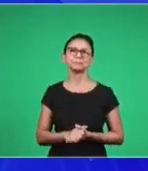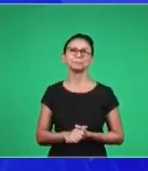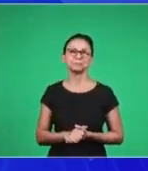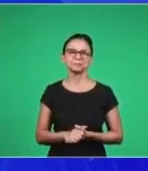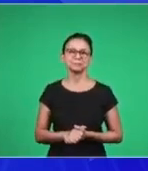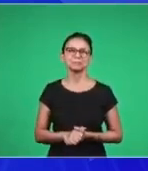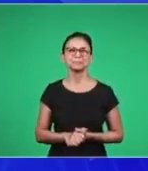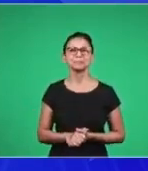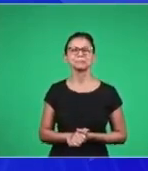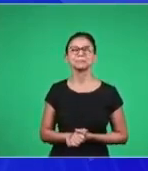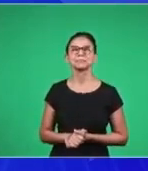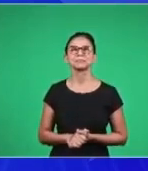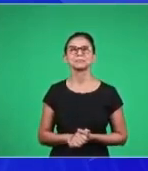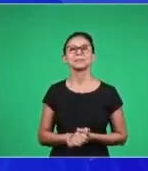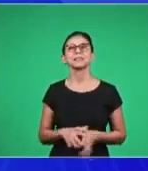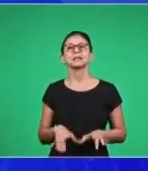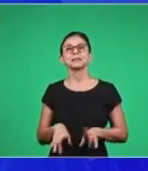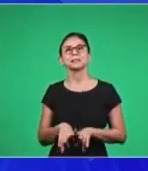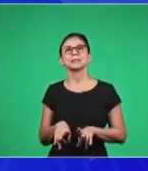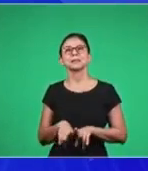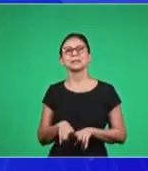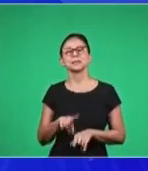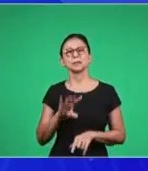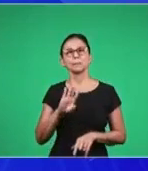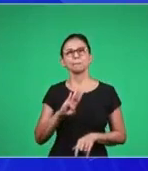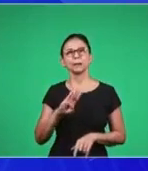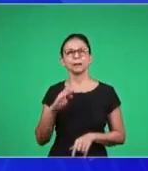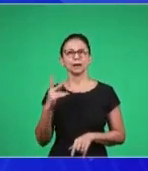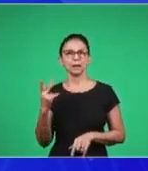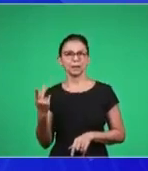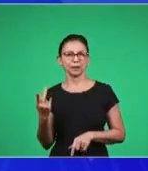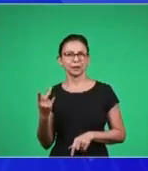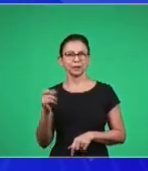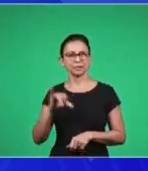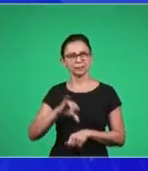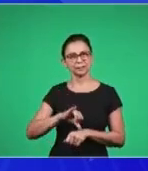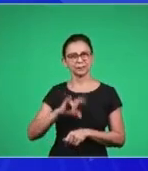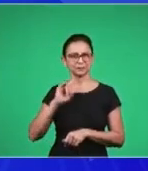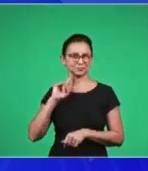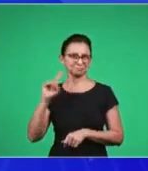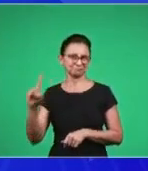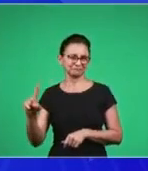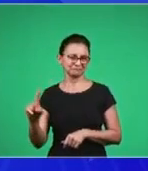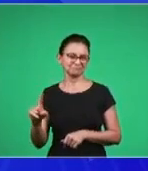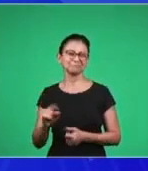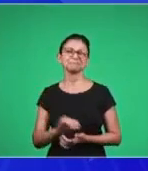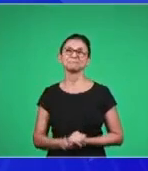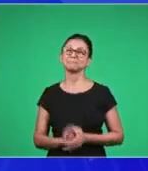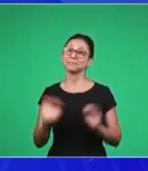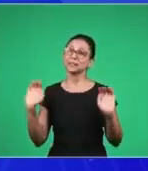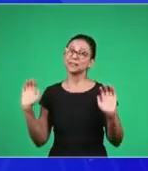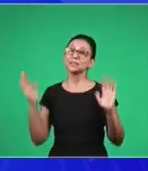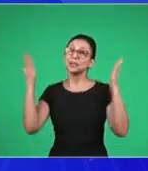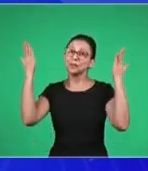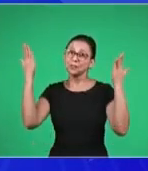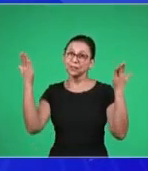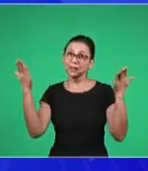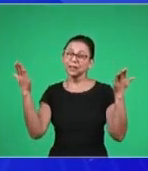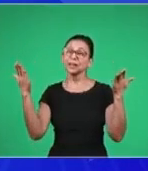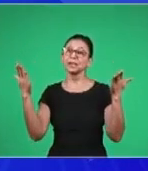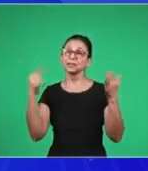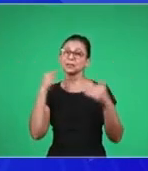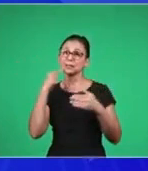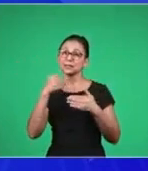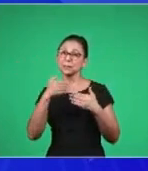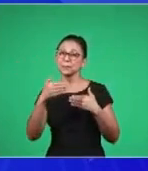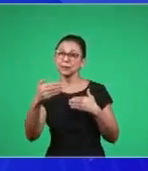of Contagem in Minas Gerais, and also in Belo Horizonte, capital of Minas Gerais. These were